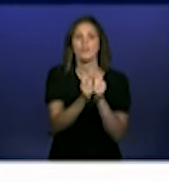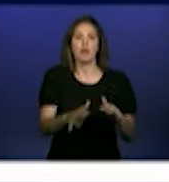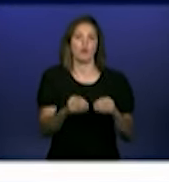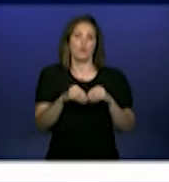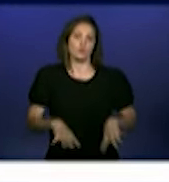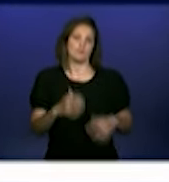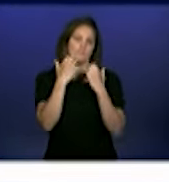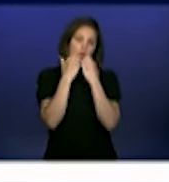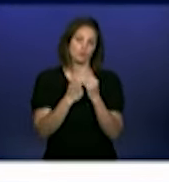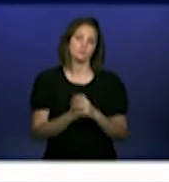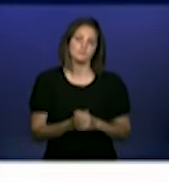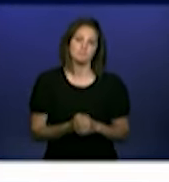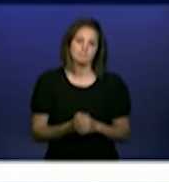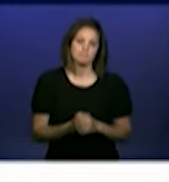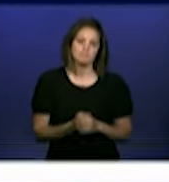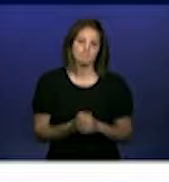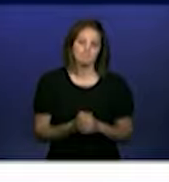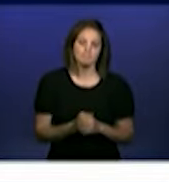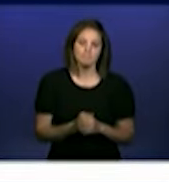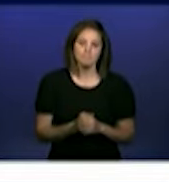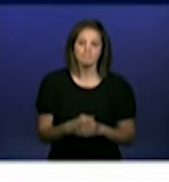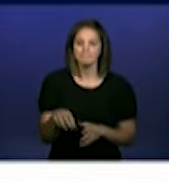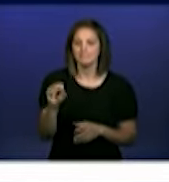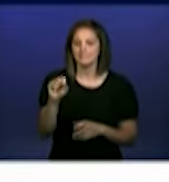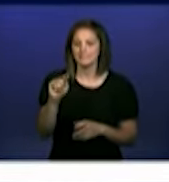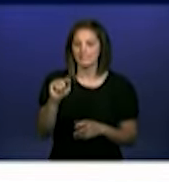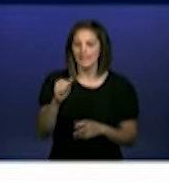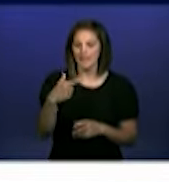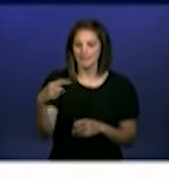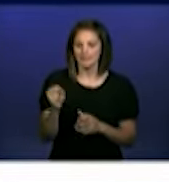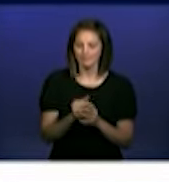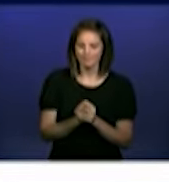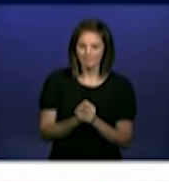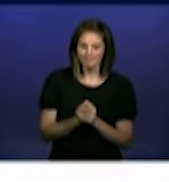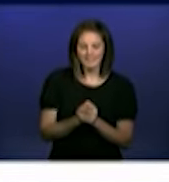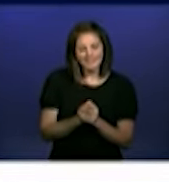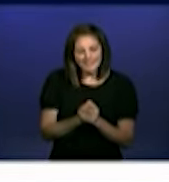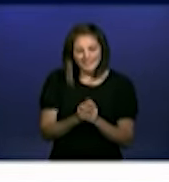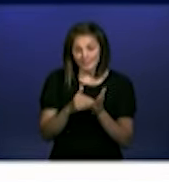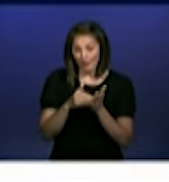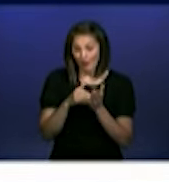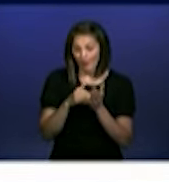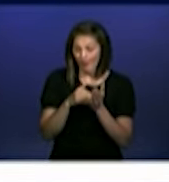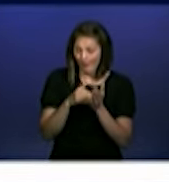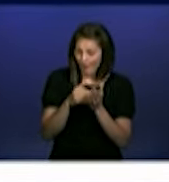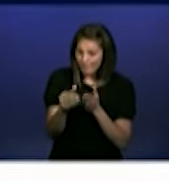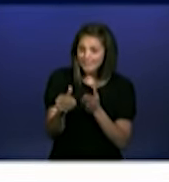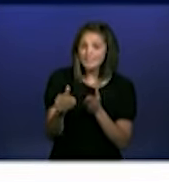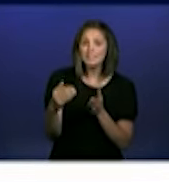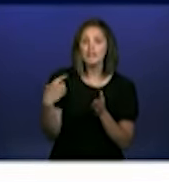Staggs. Well, I think too often in political discourse, we get talking about this group